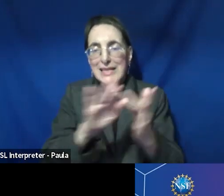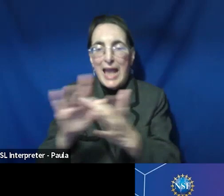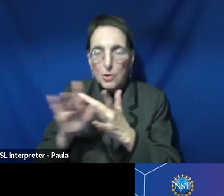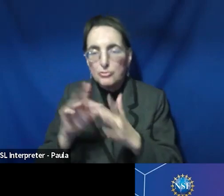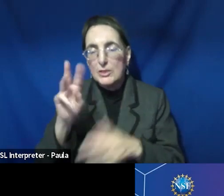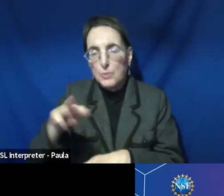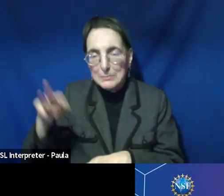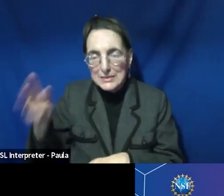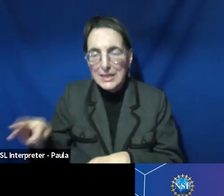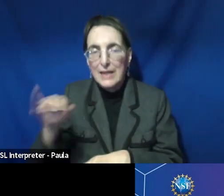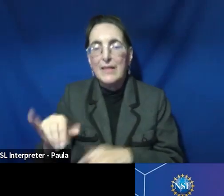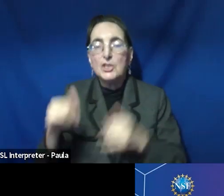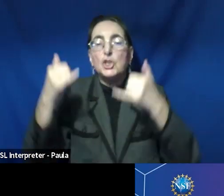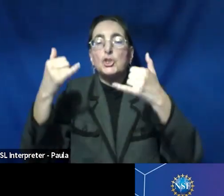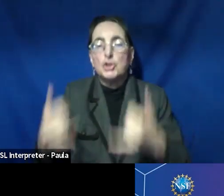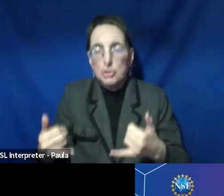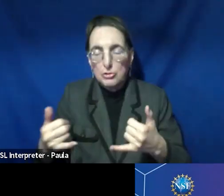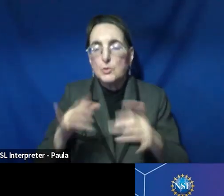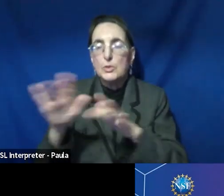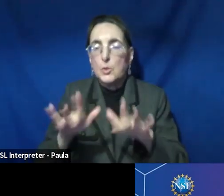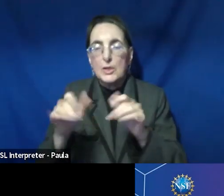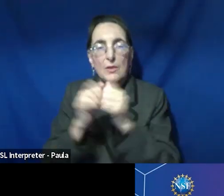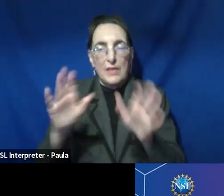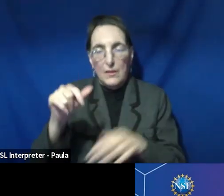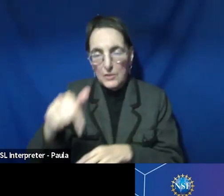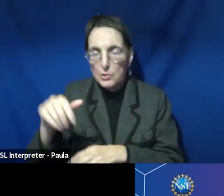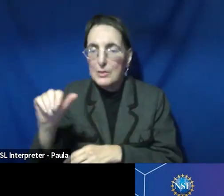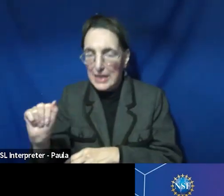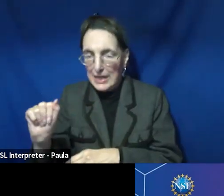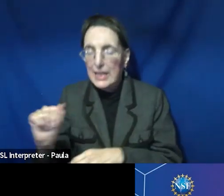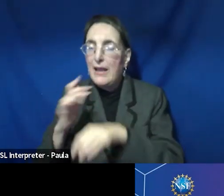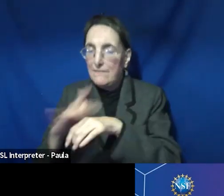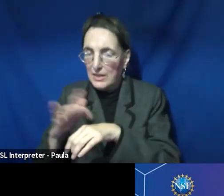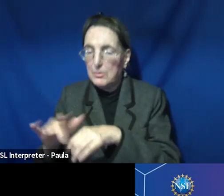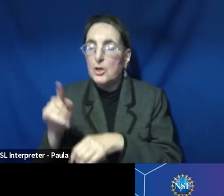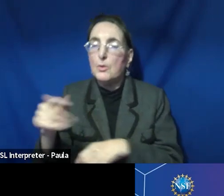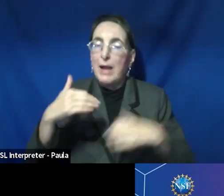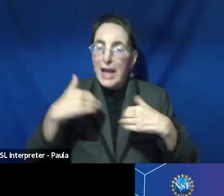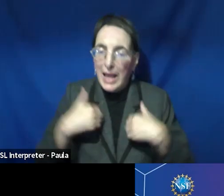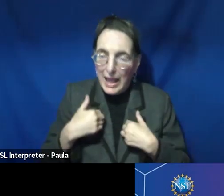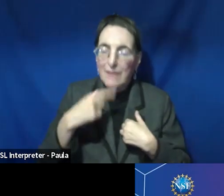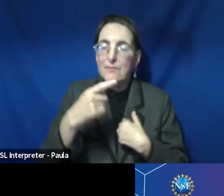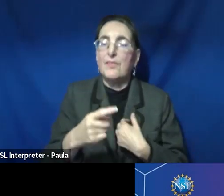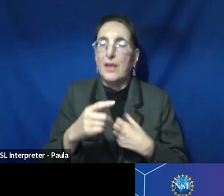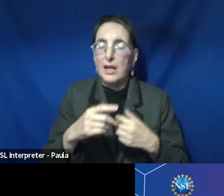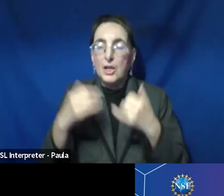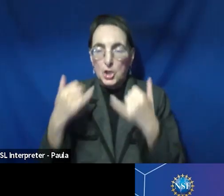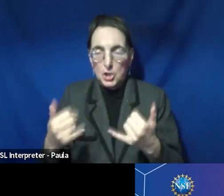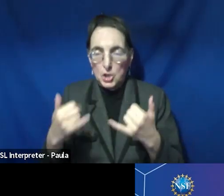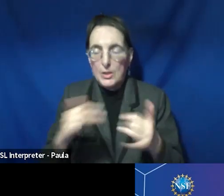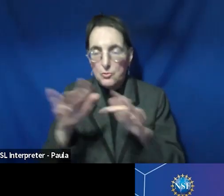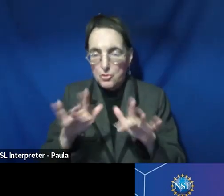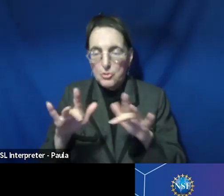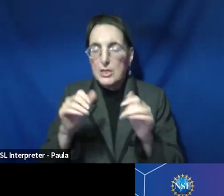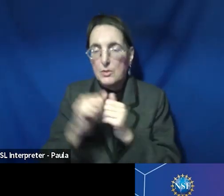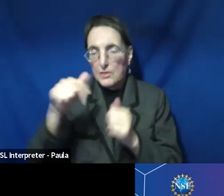current recording without the Q&A is available now. We will have the recording with the Q&A up and available in the coming weeks. We'll let you know as soon